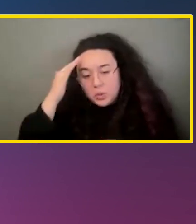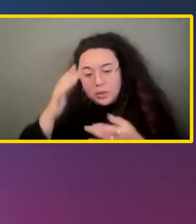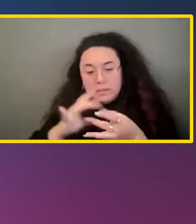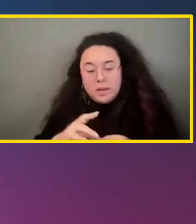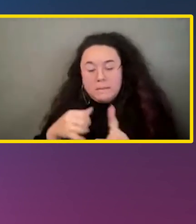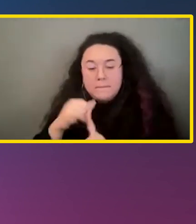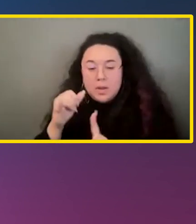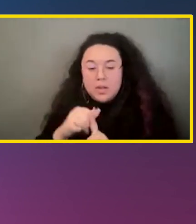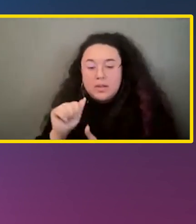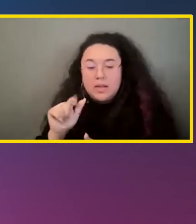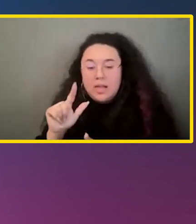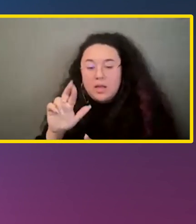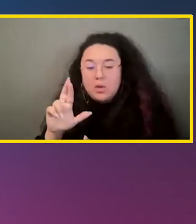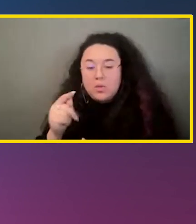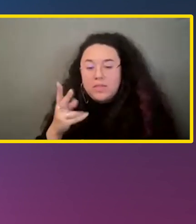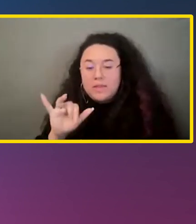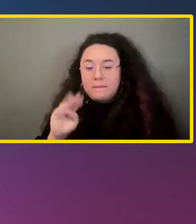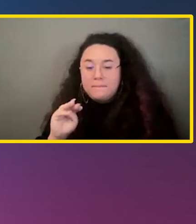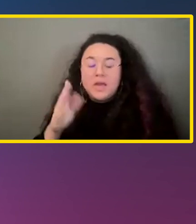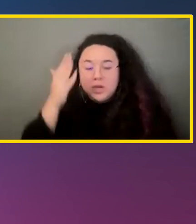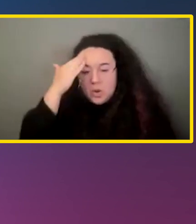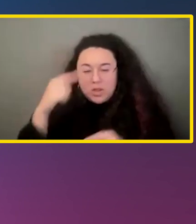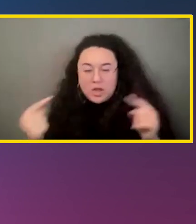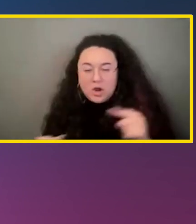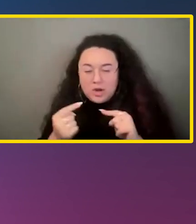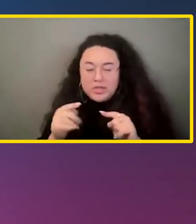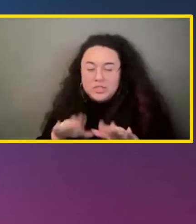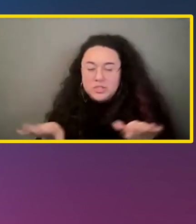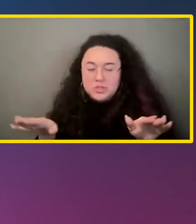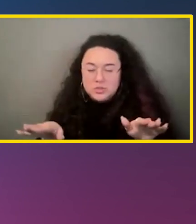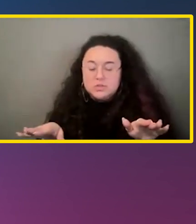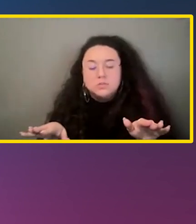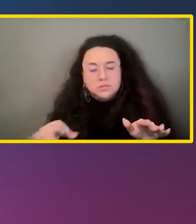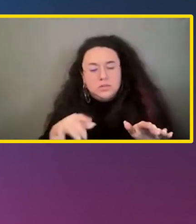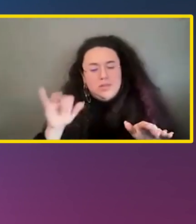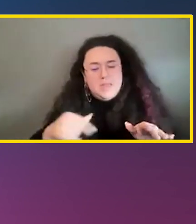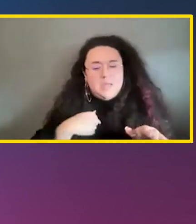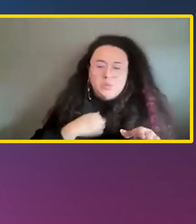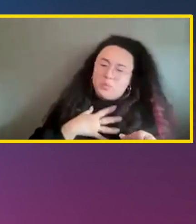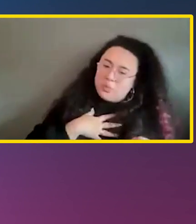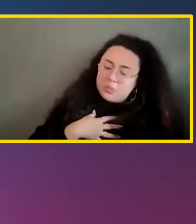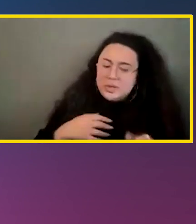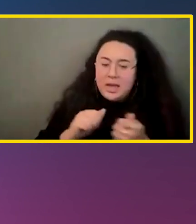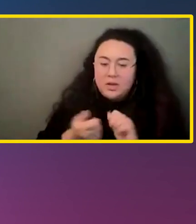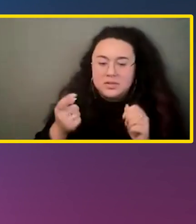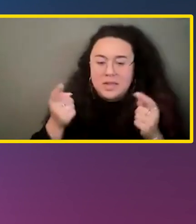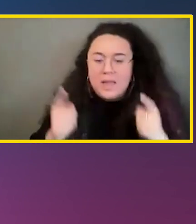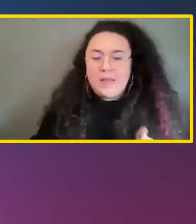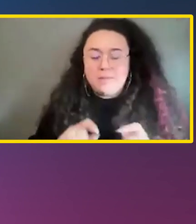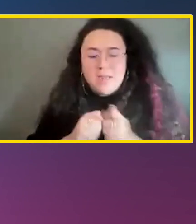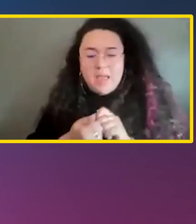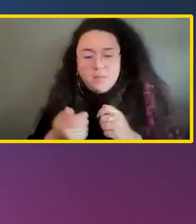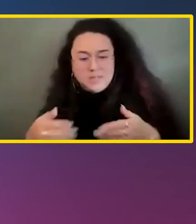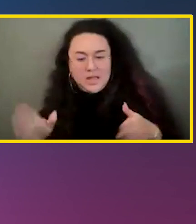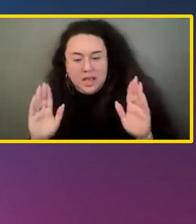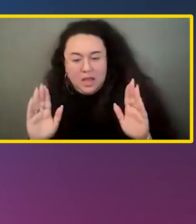the algorithm and how they were basically knowingly hurting children. That's where I was like, how is this happening? How is this